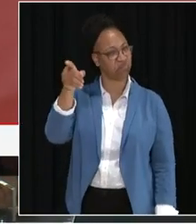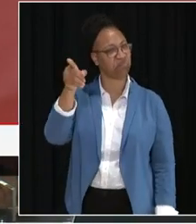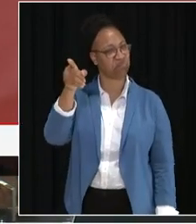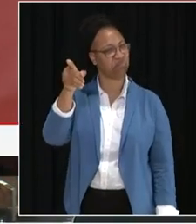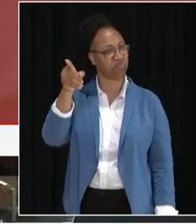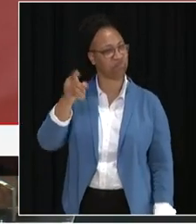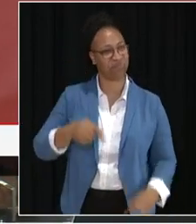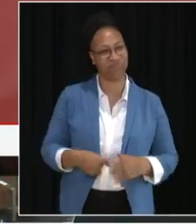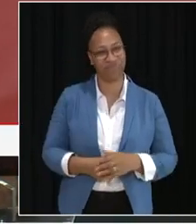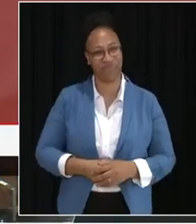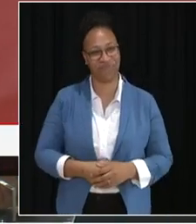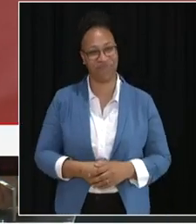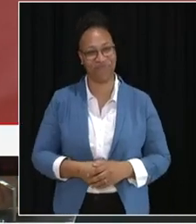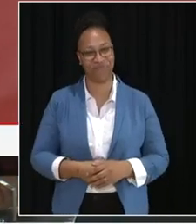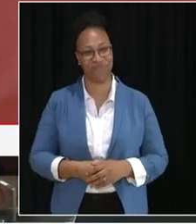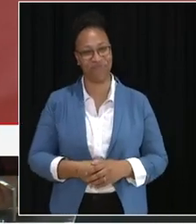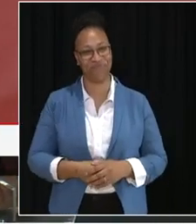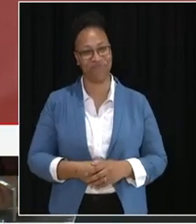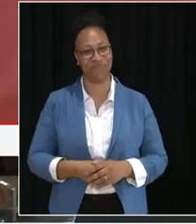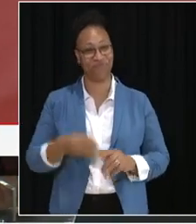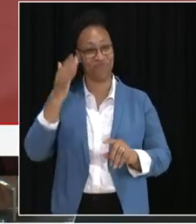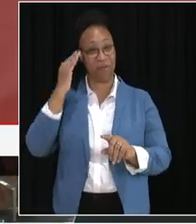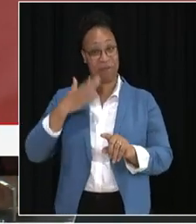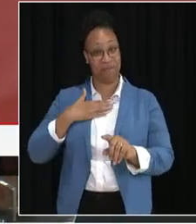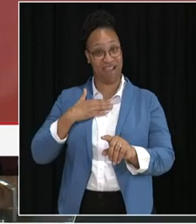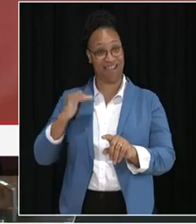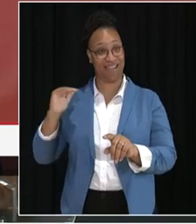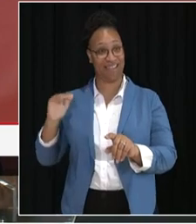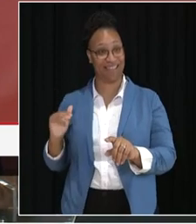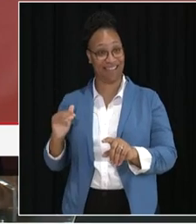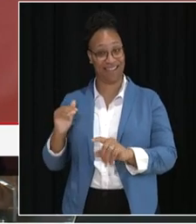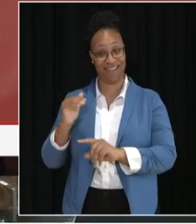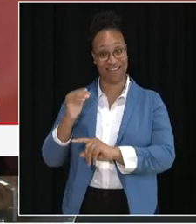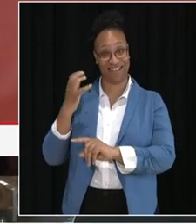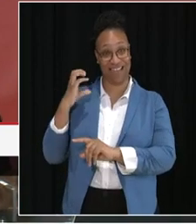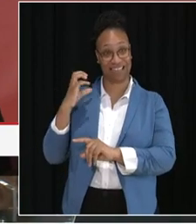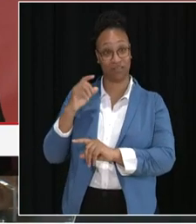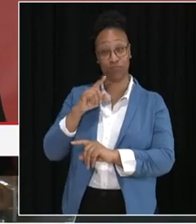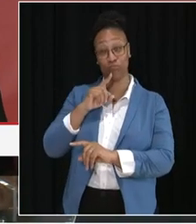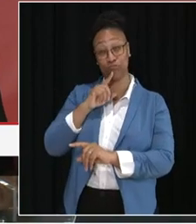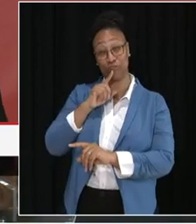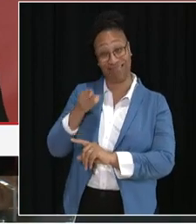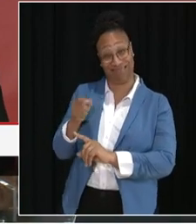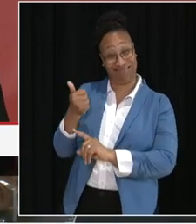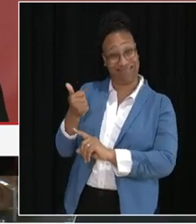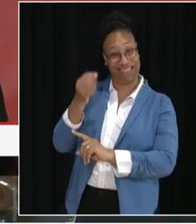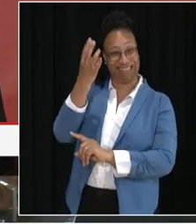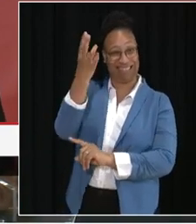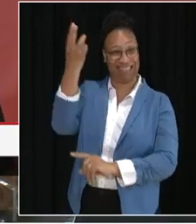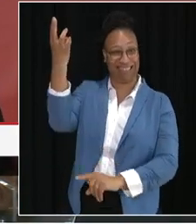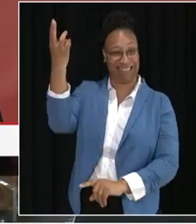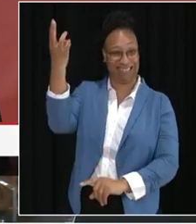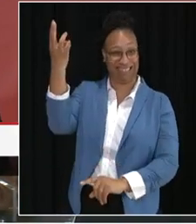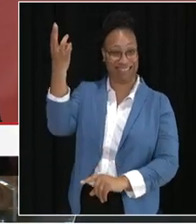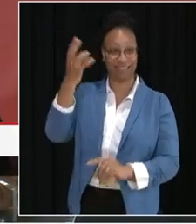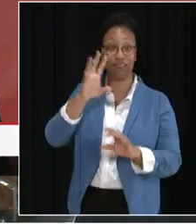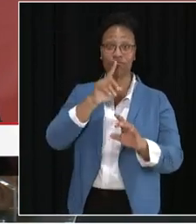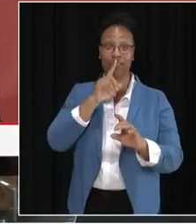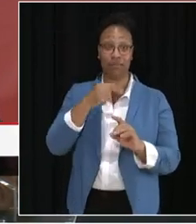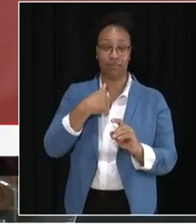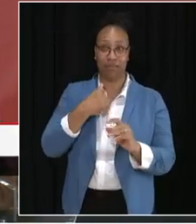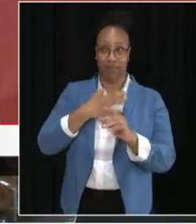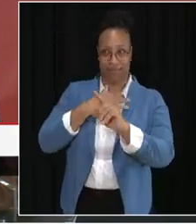about 6'6 now. Where did he go? I don't know where he went. And my niece also attends the school. So this school has a spot near and dear in my heart. And I think